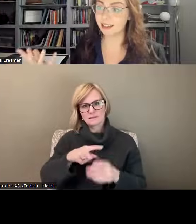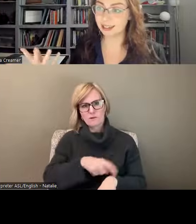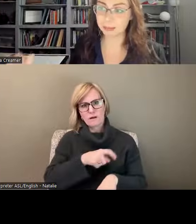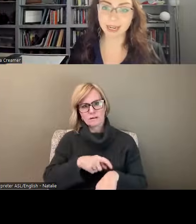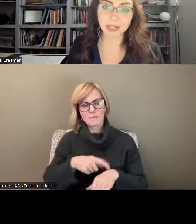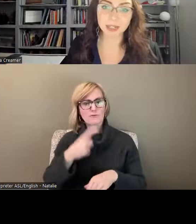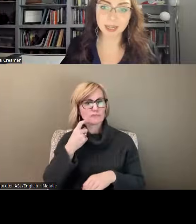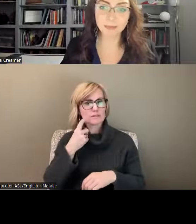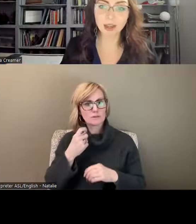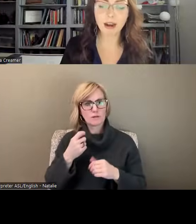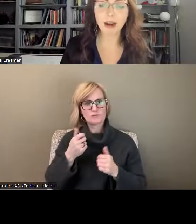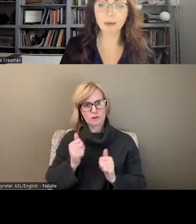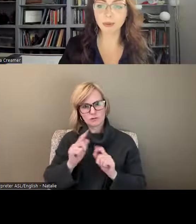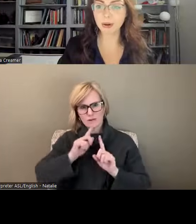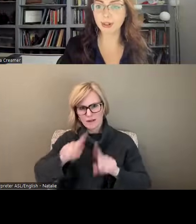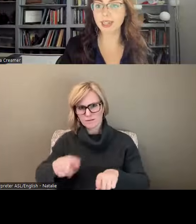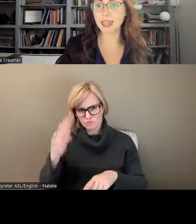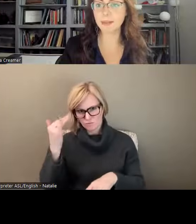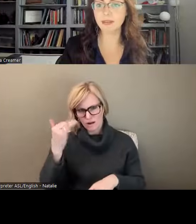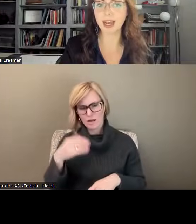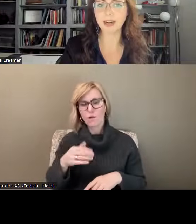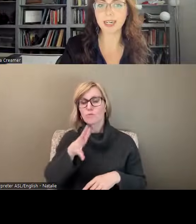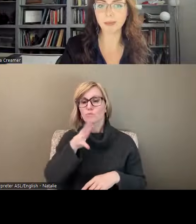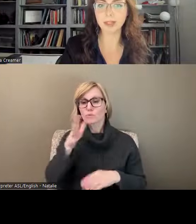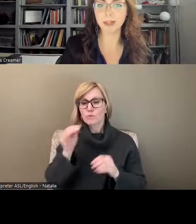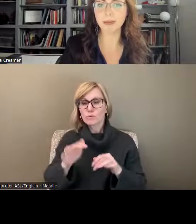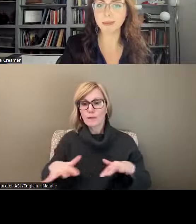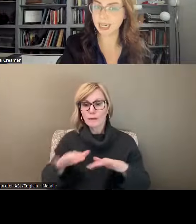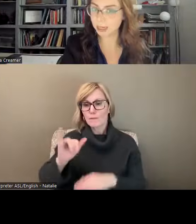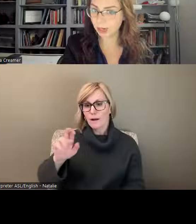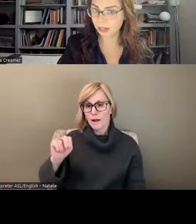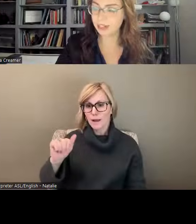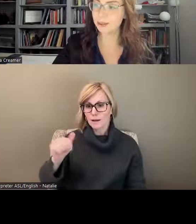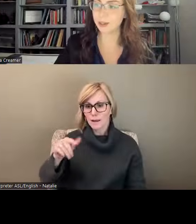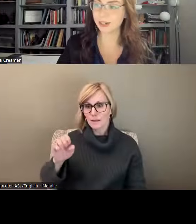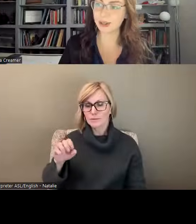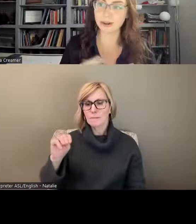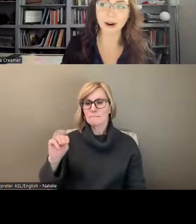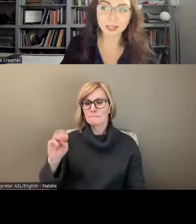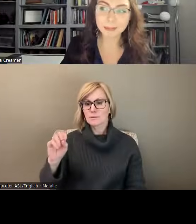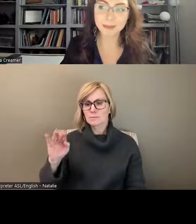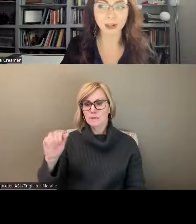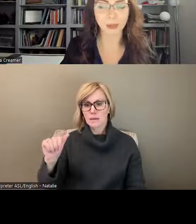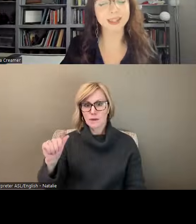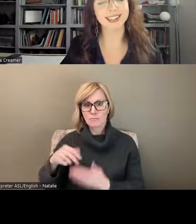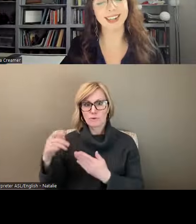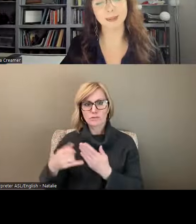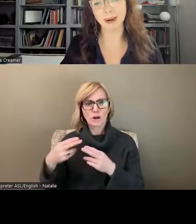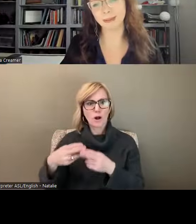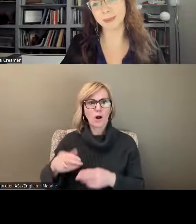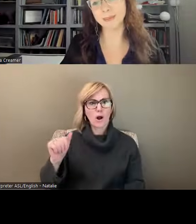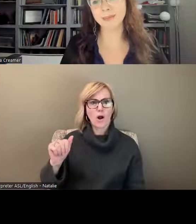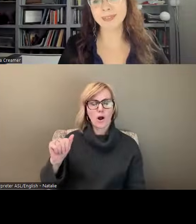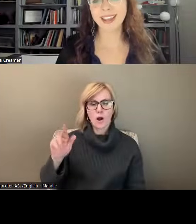taken the next step in answering them. The Rural Landscapes of Iron Age Imperial Mesopotamia project, which is called ARLIM for short, since that's